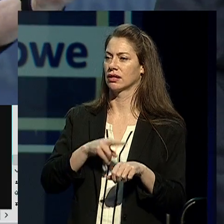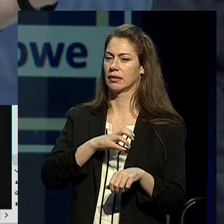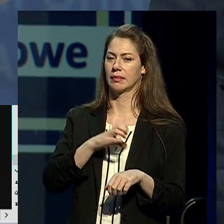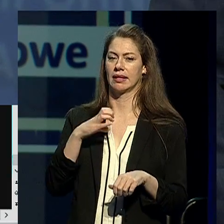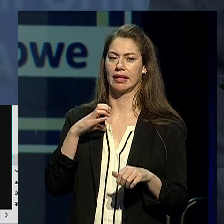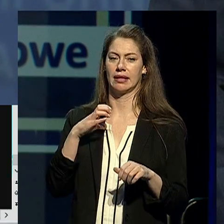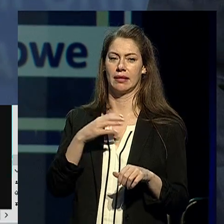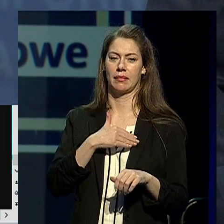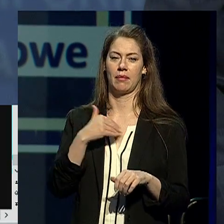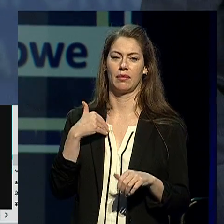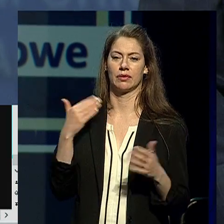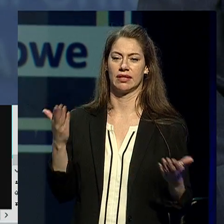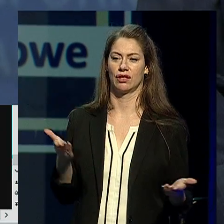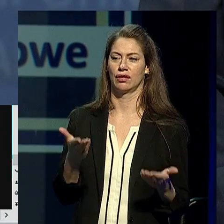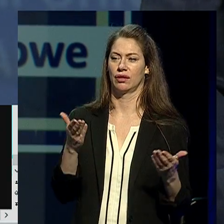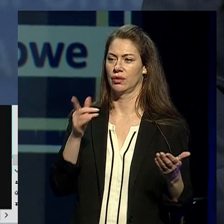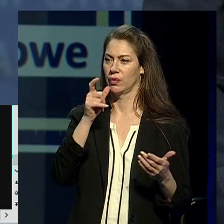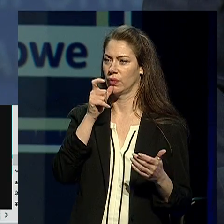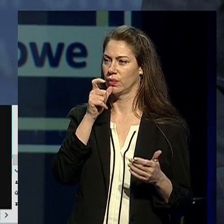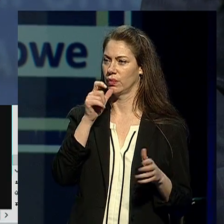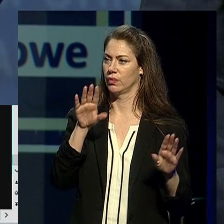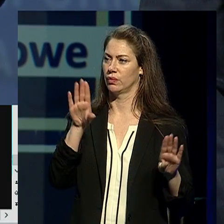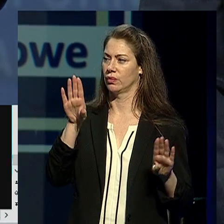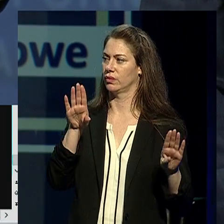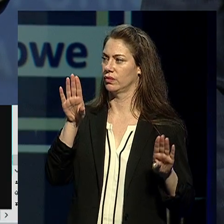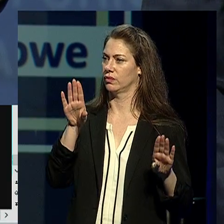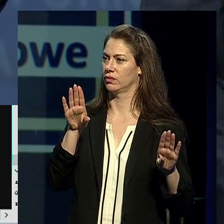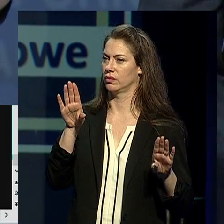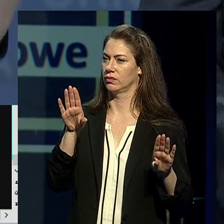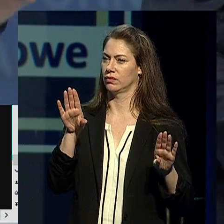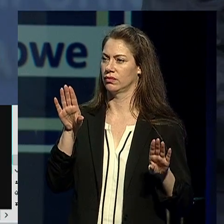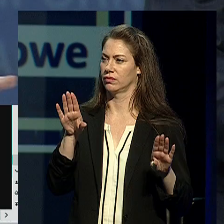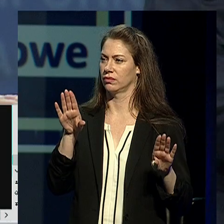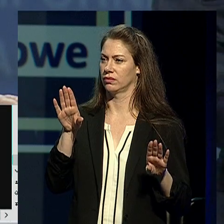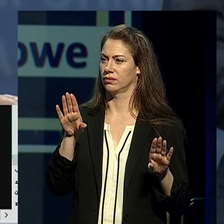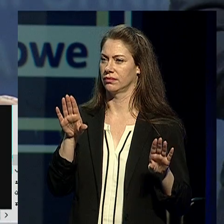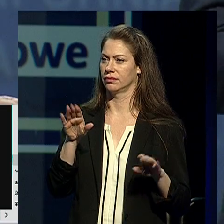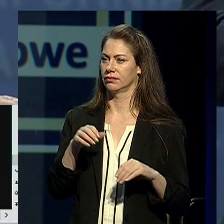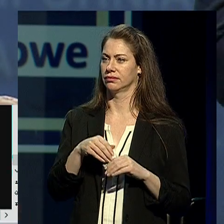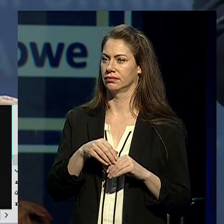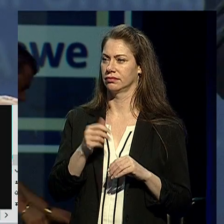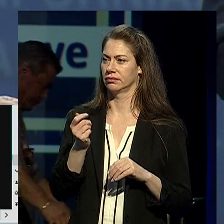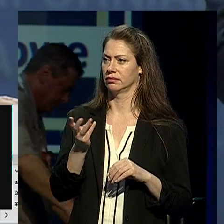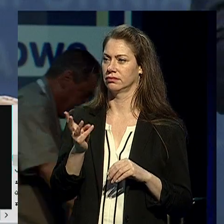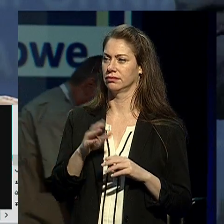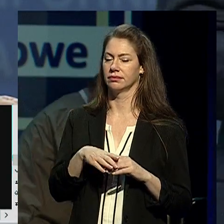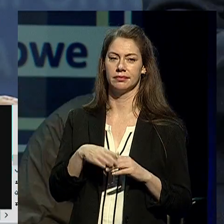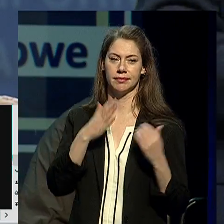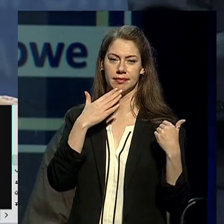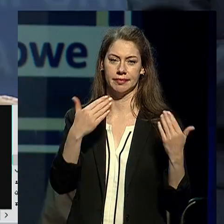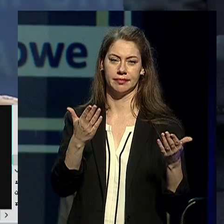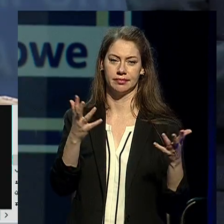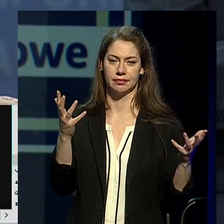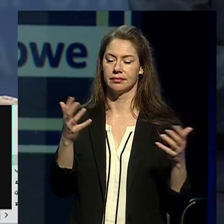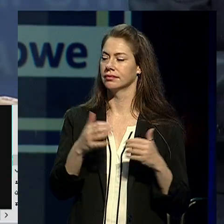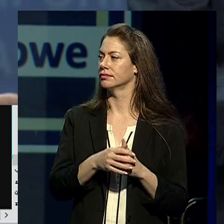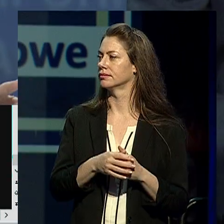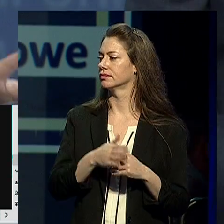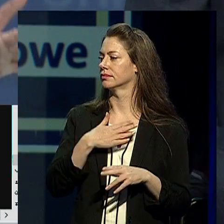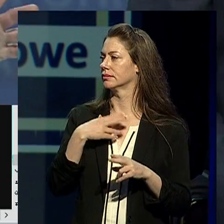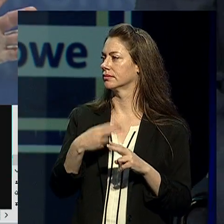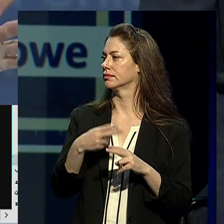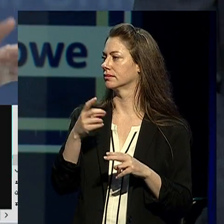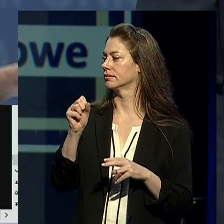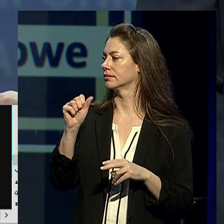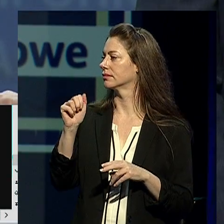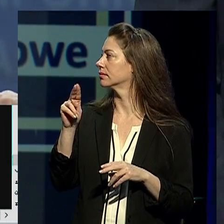members in the House? Let me see you. Let me see you. Thank you so much. My name is